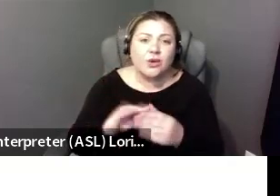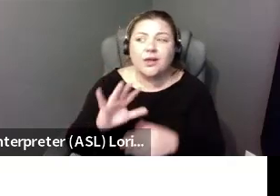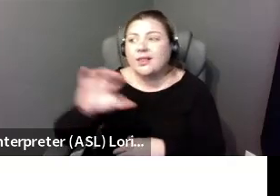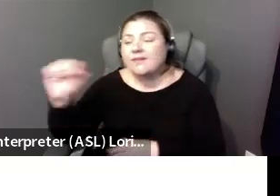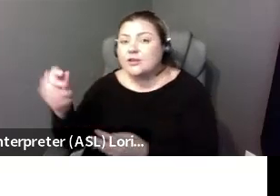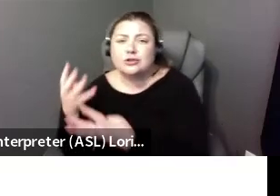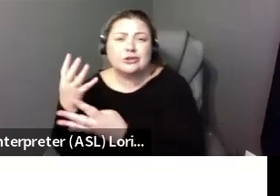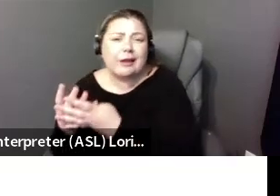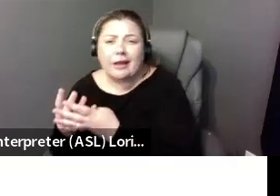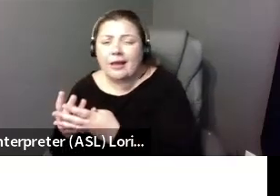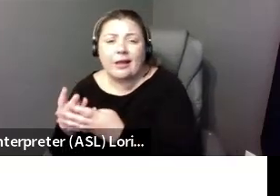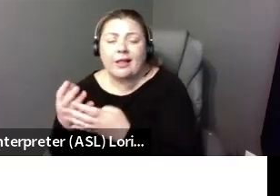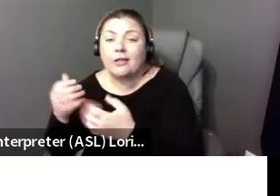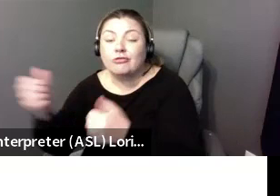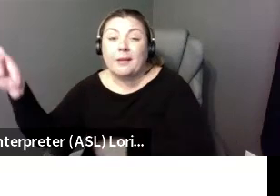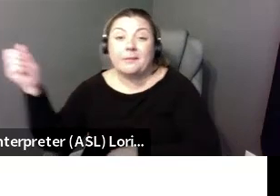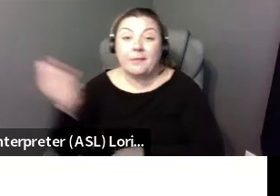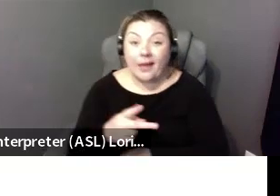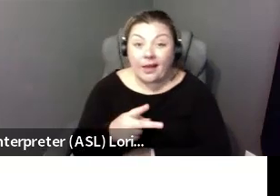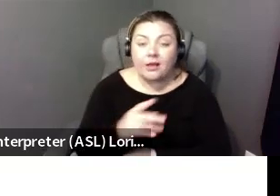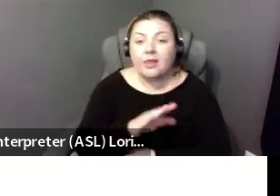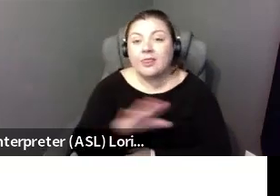another means and through audio storytelling.